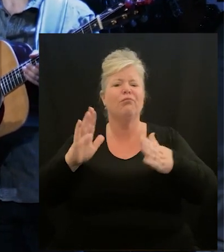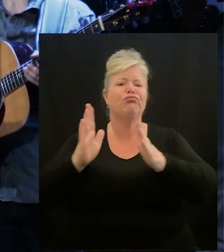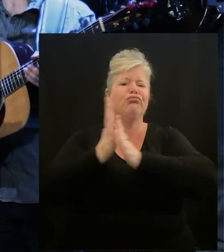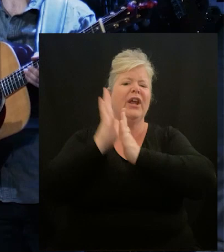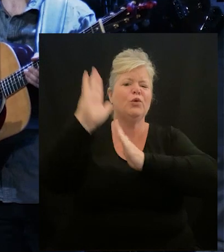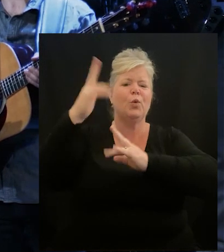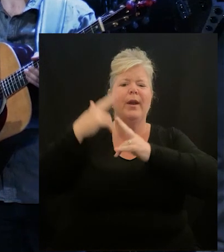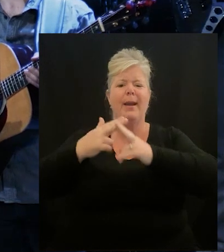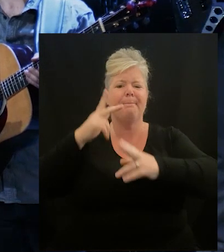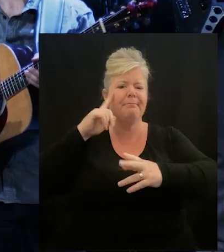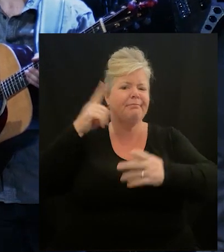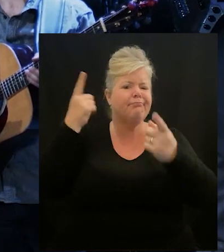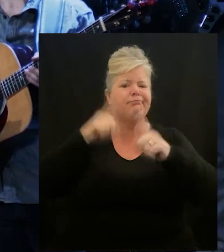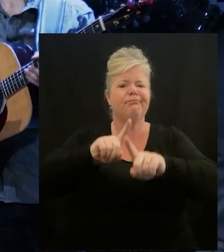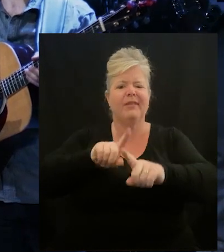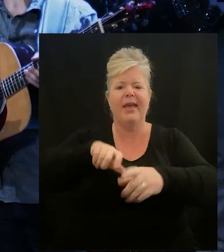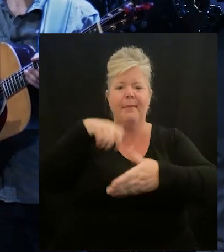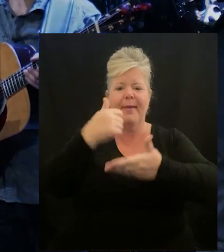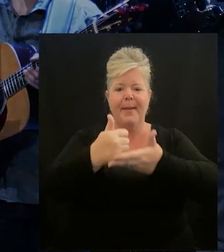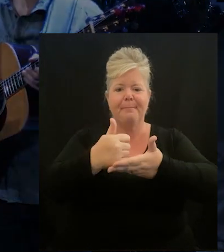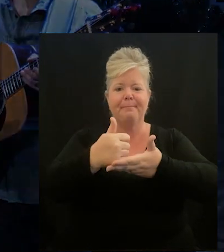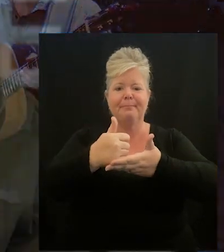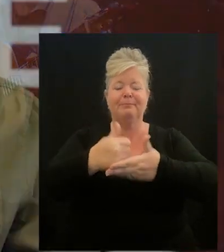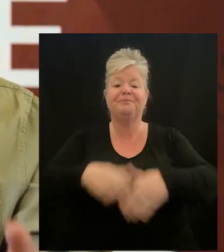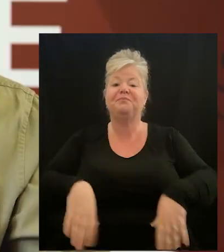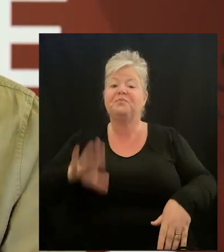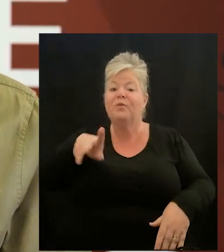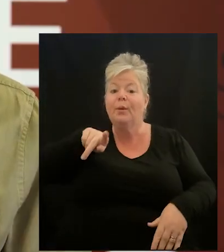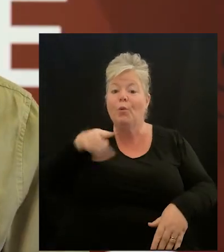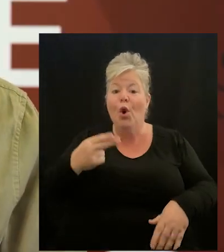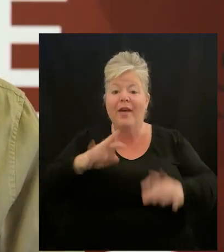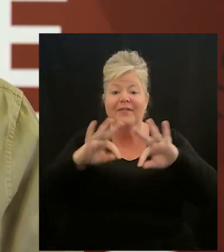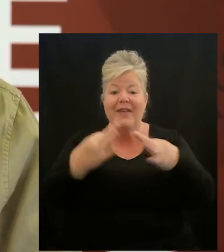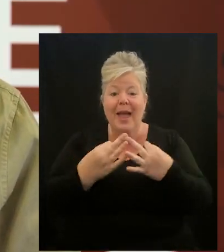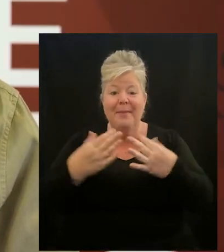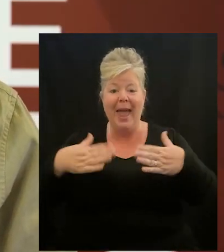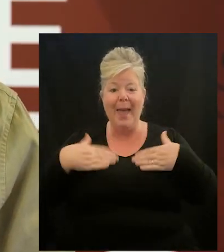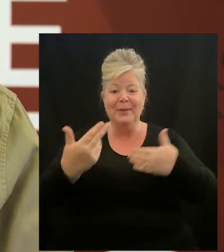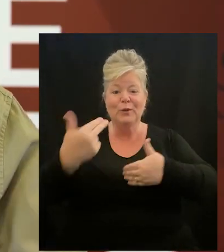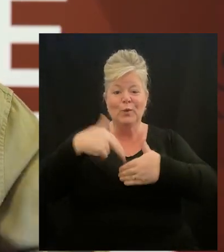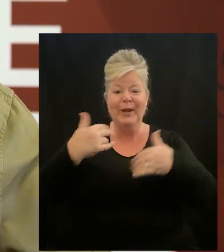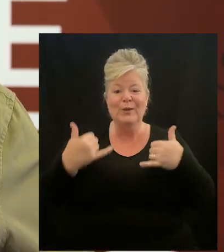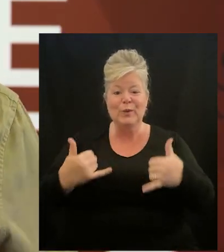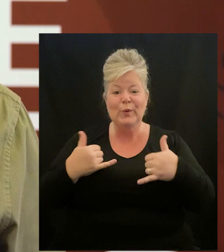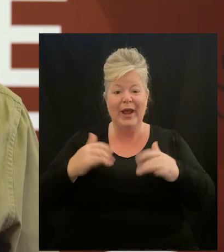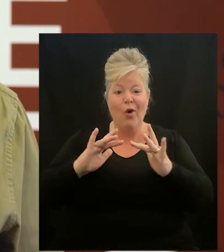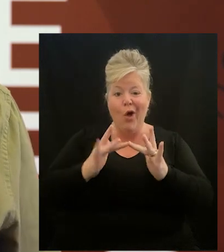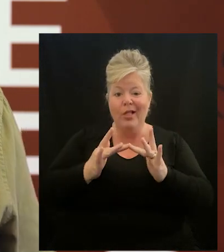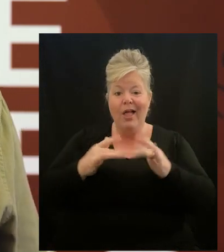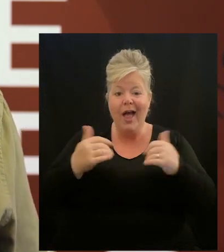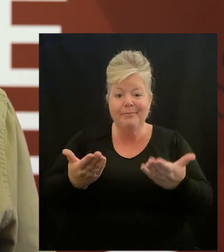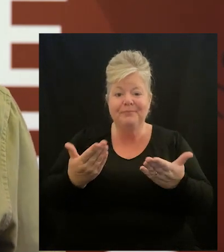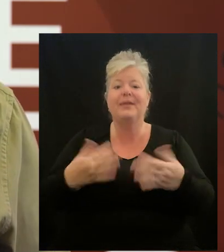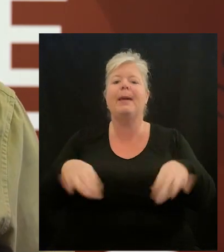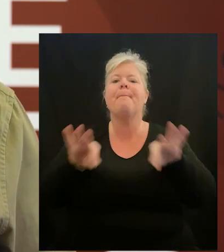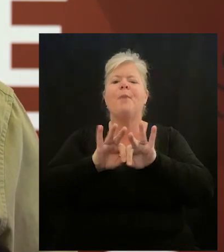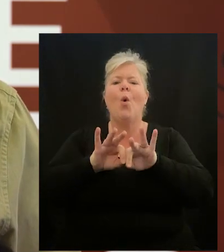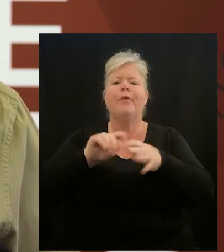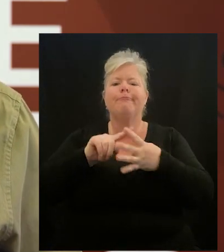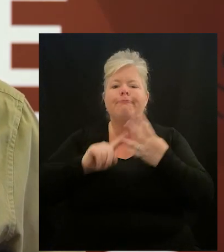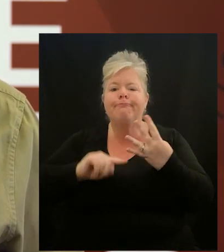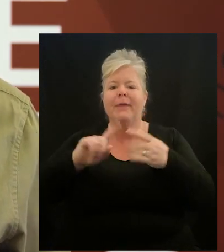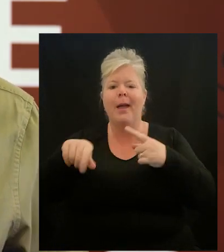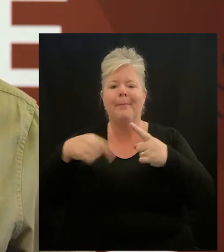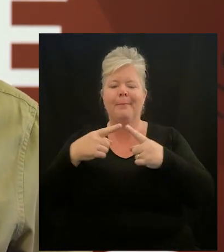in Jesus' name. Amen. Amen. Pure Heart family, so glad you could join us today online. Just some important things